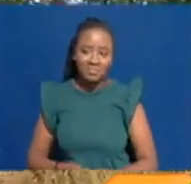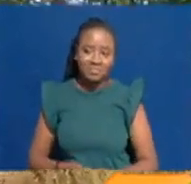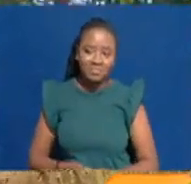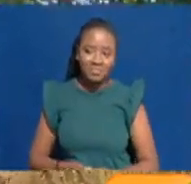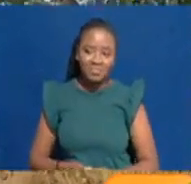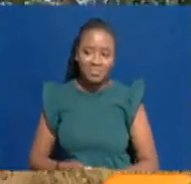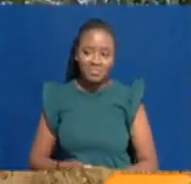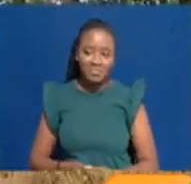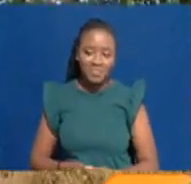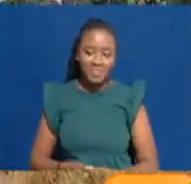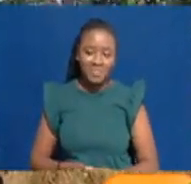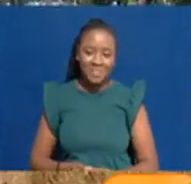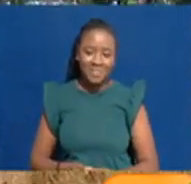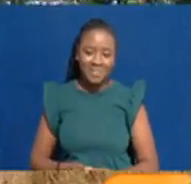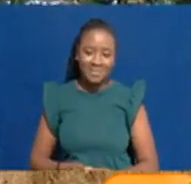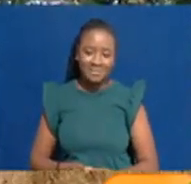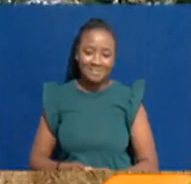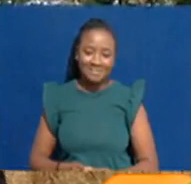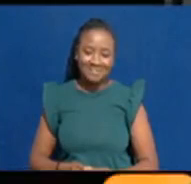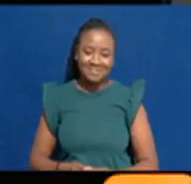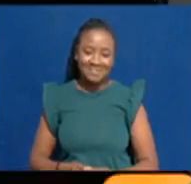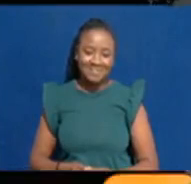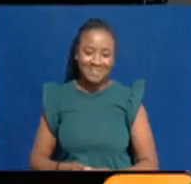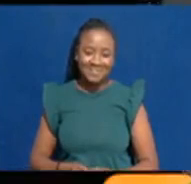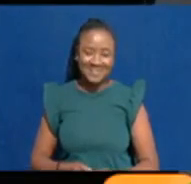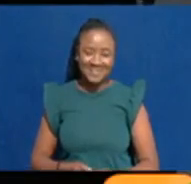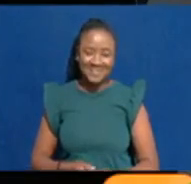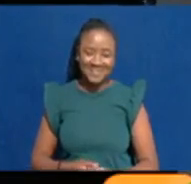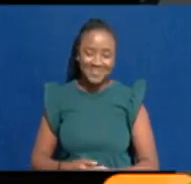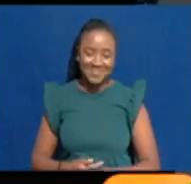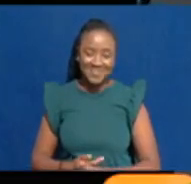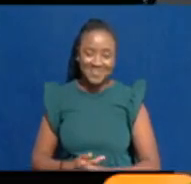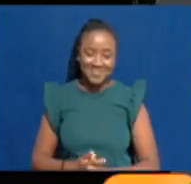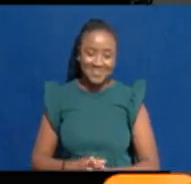Martin Munene, Citizen TV, Nyeri County.